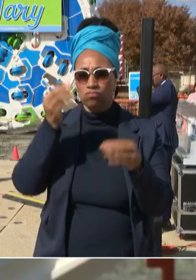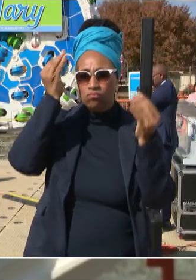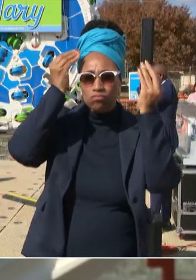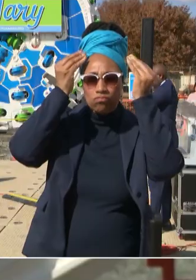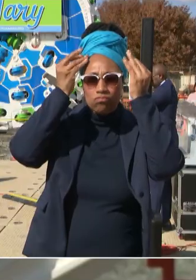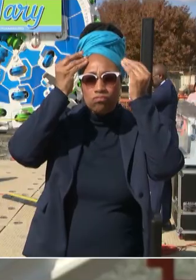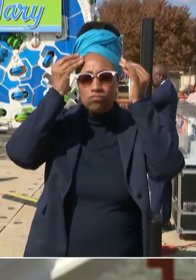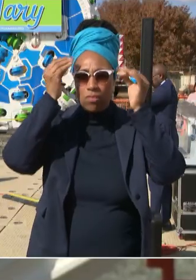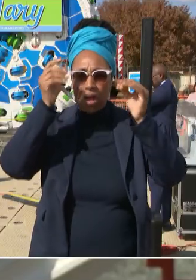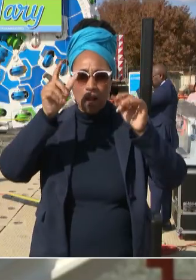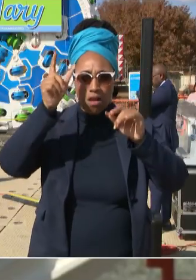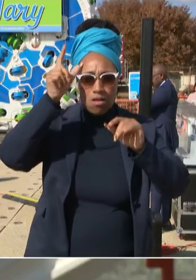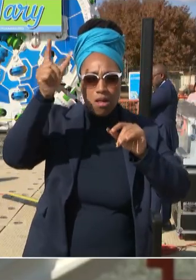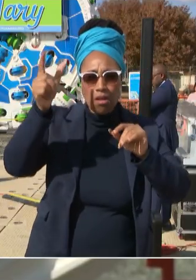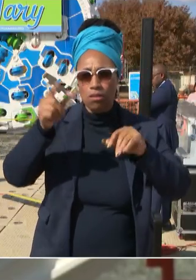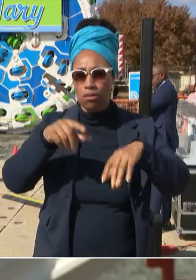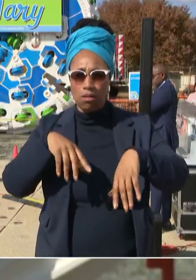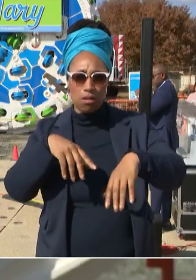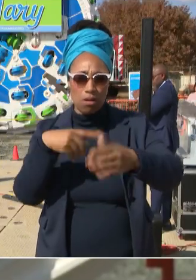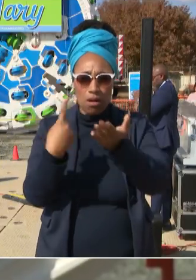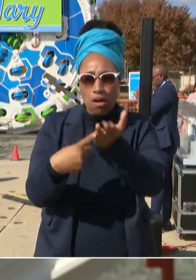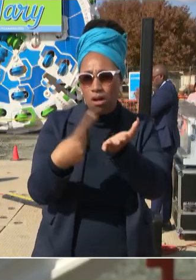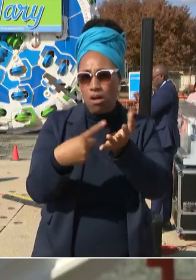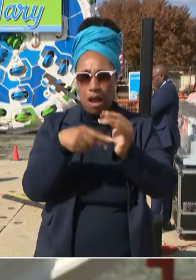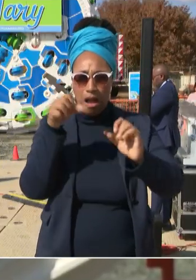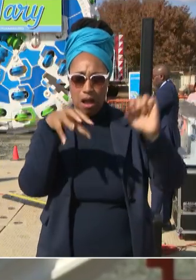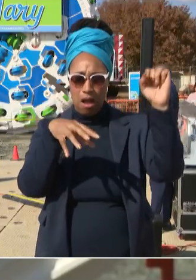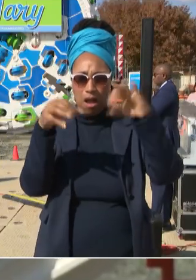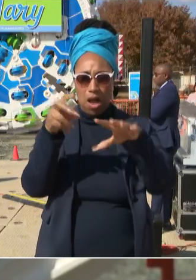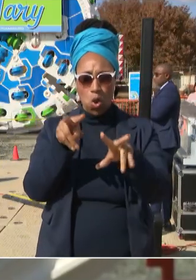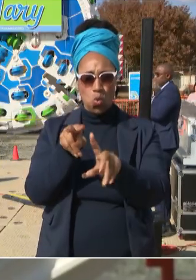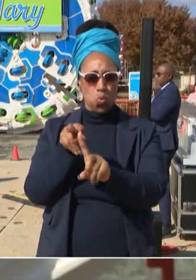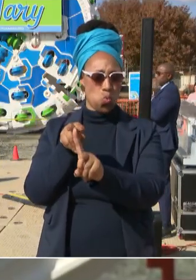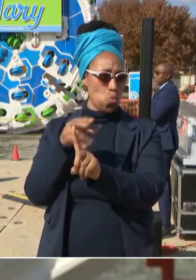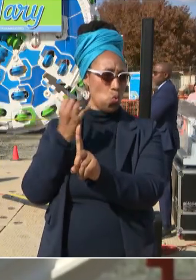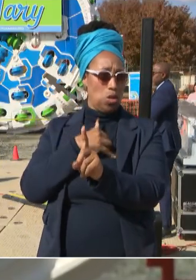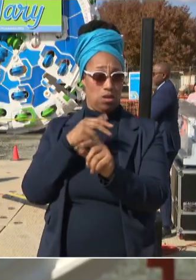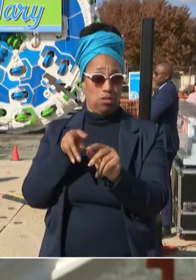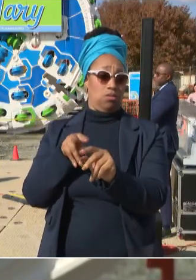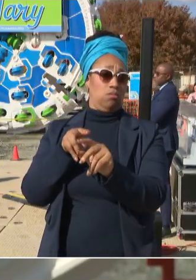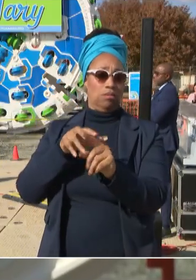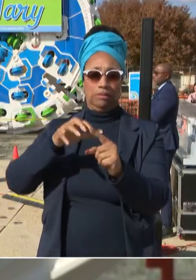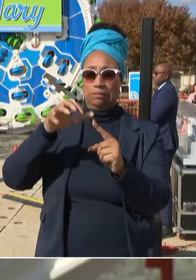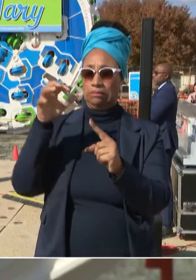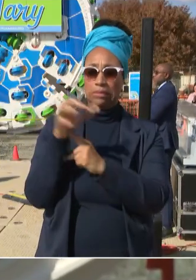what Mary is about to accomplish other than Dr. Musa Wan. Thank you.